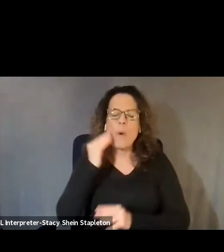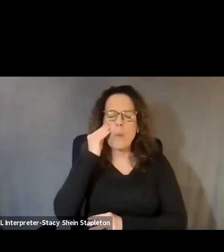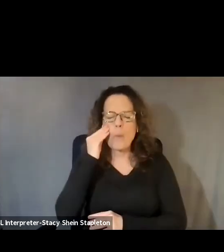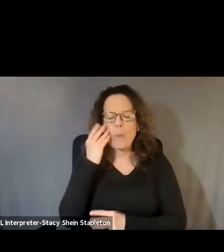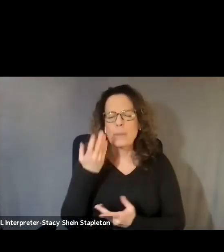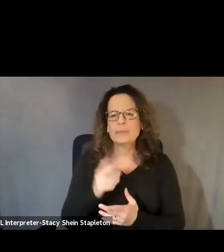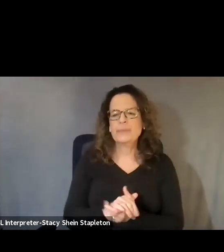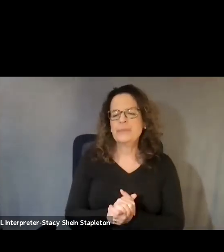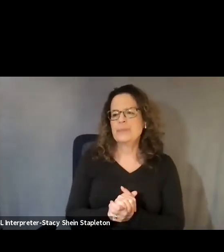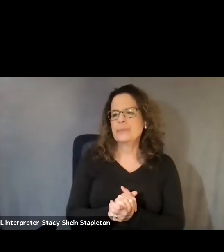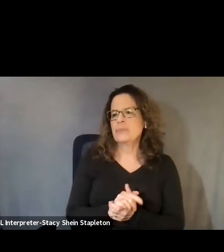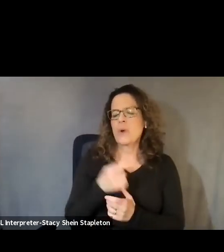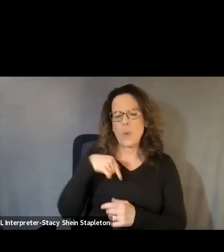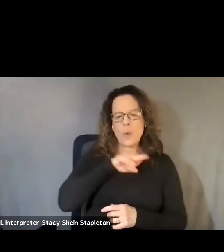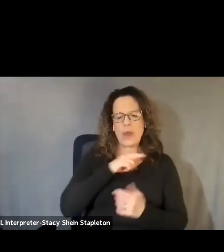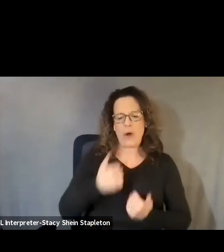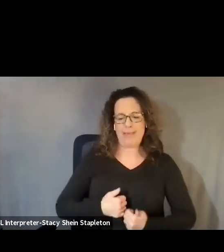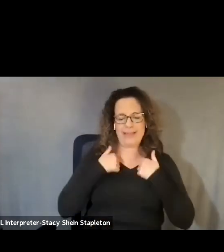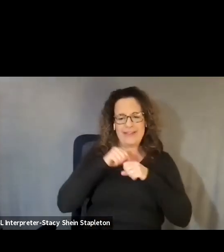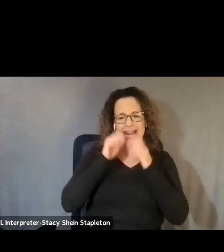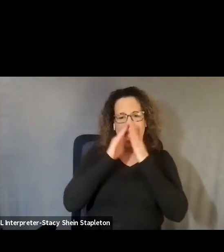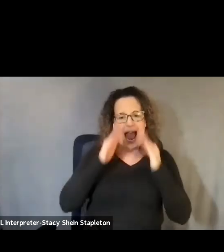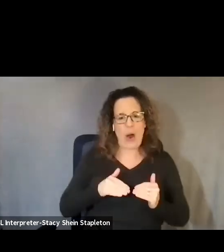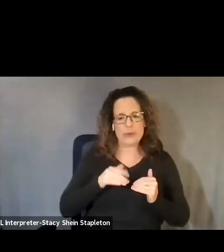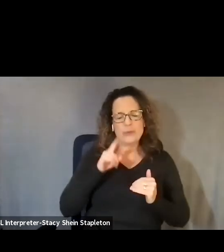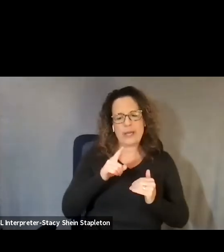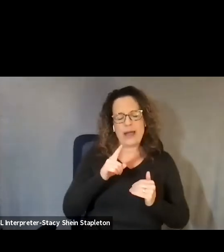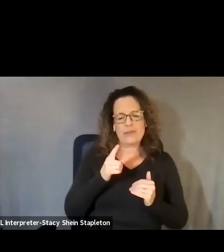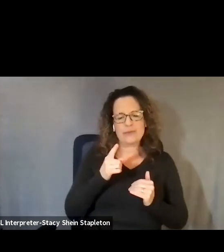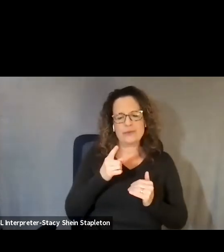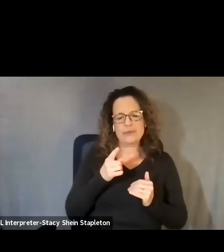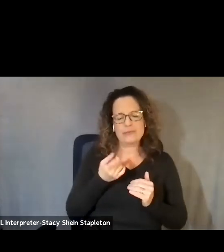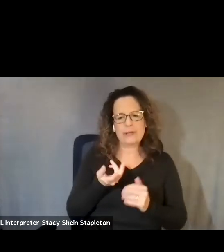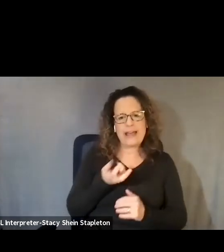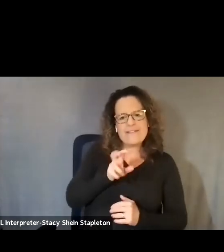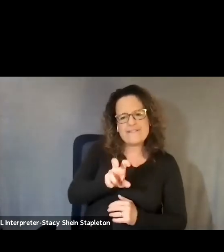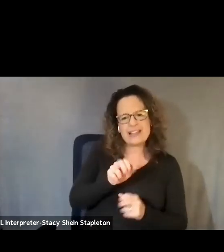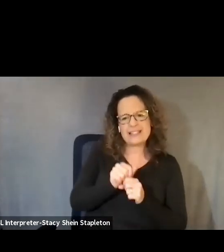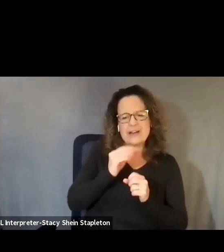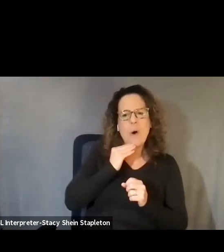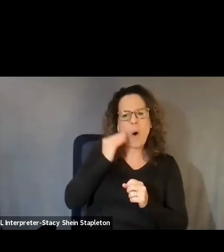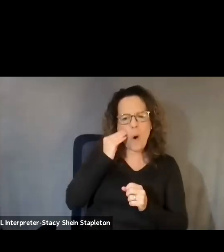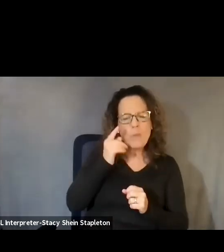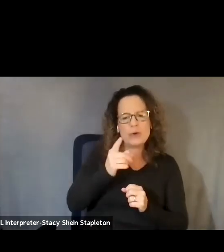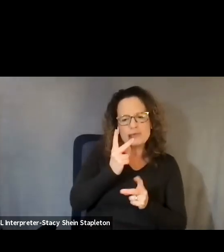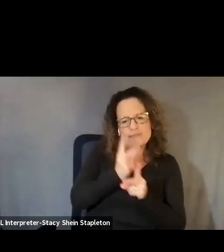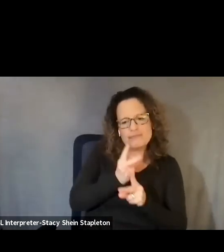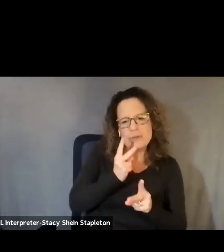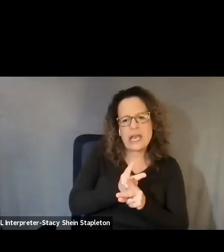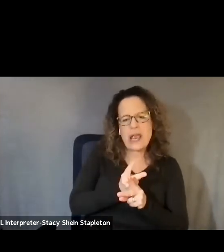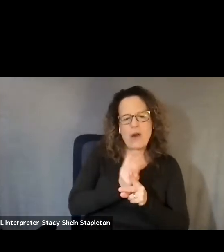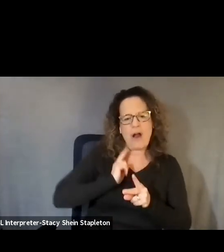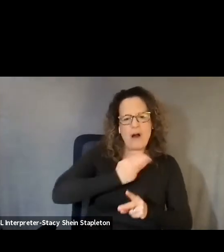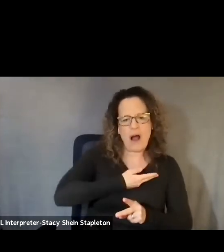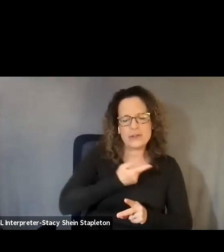just as we all live in homes and we need to reinvest in those homes for them to continue to take care of us,